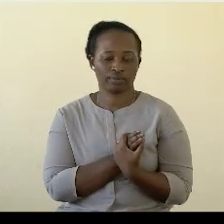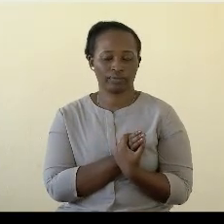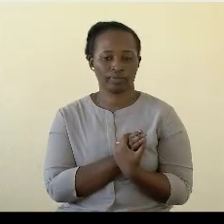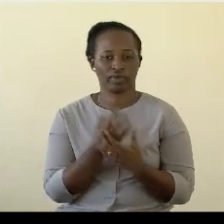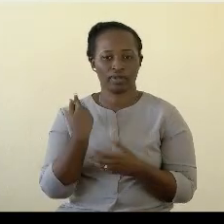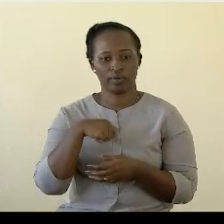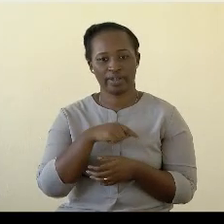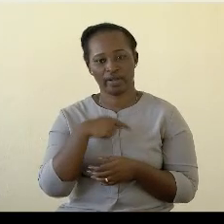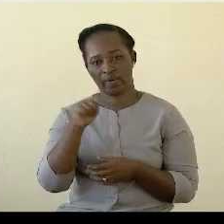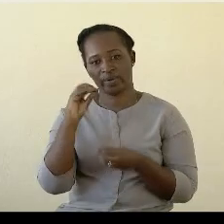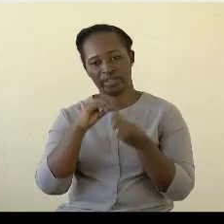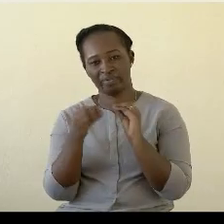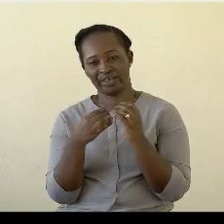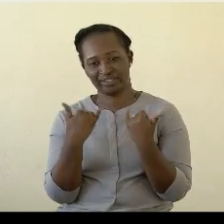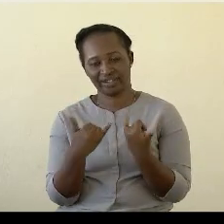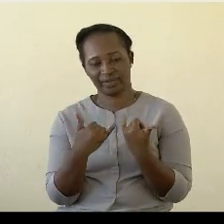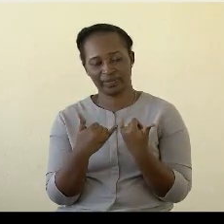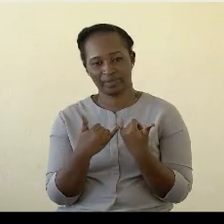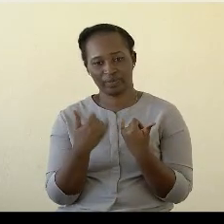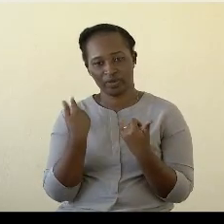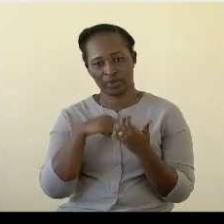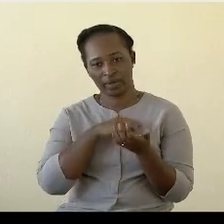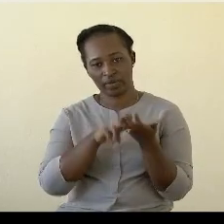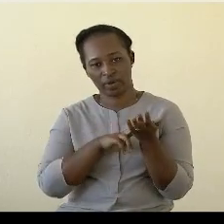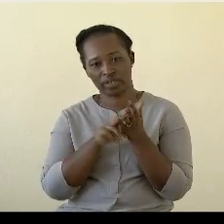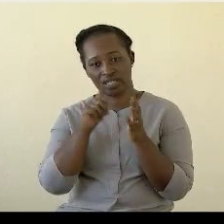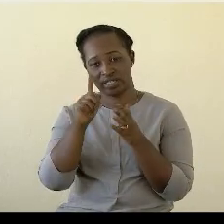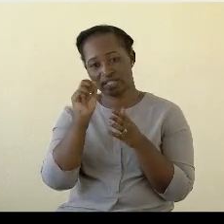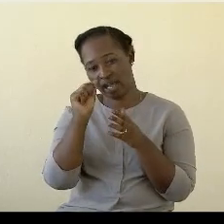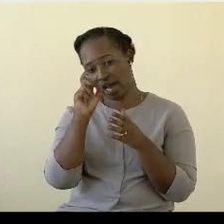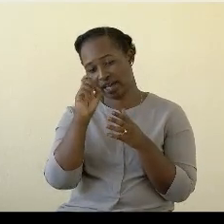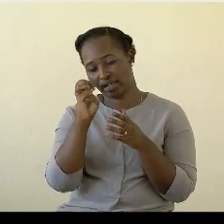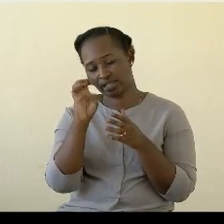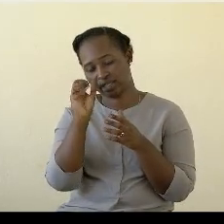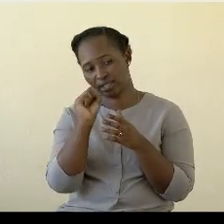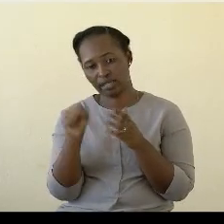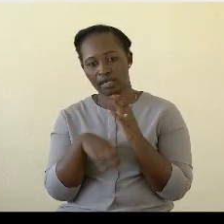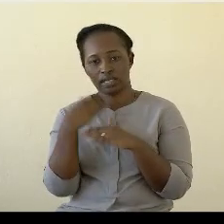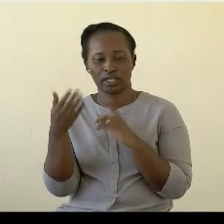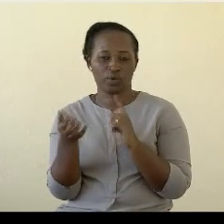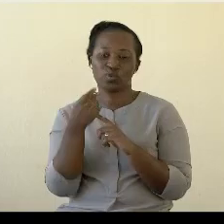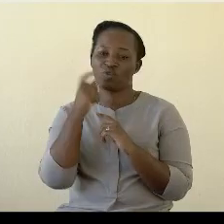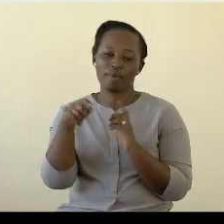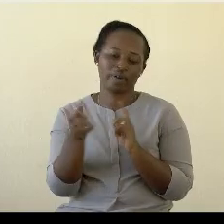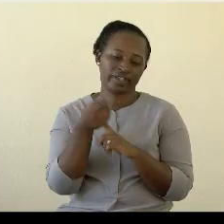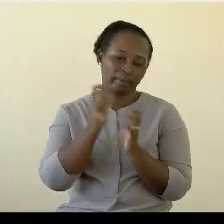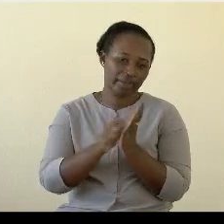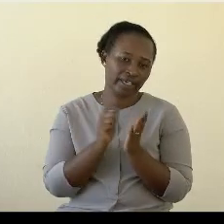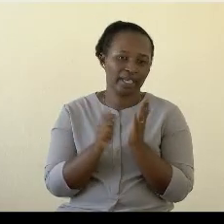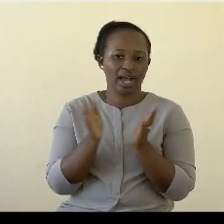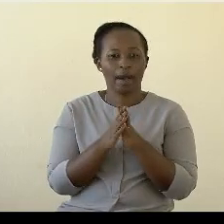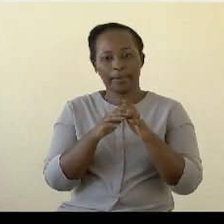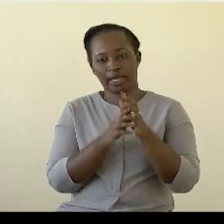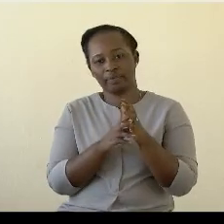So we are going the math section now. We are going to use the axes. I have not put them there, so you need to get a pen and a ruler and